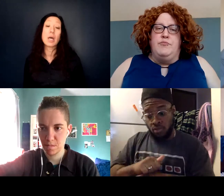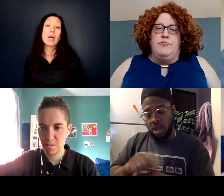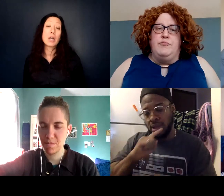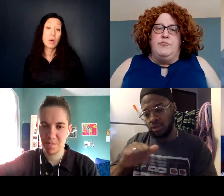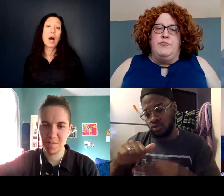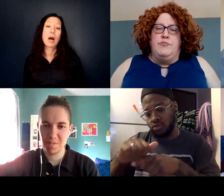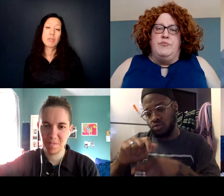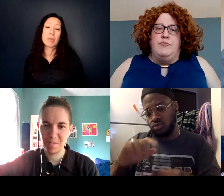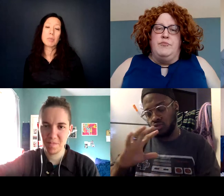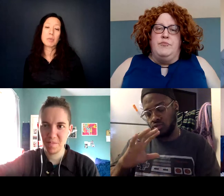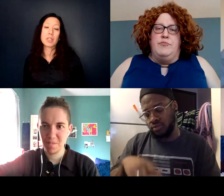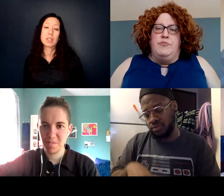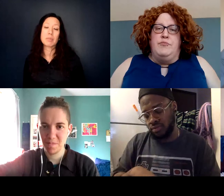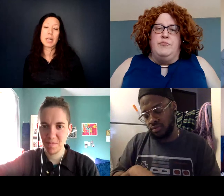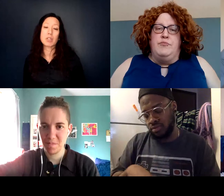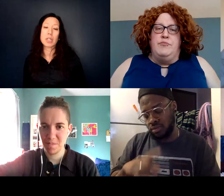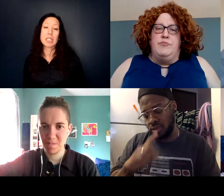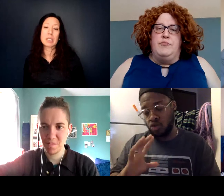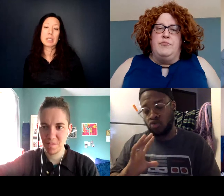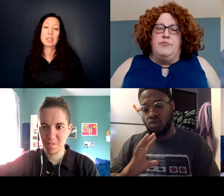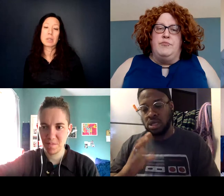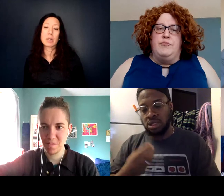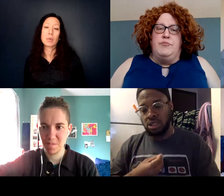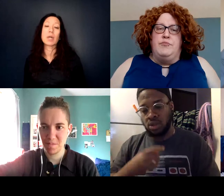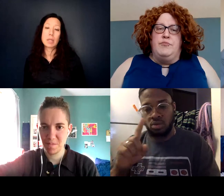know it all. Often people feel that